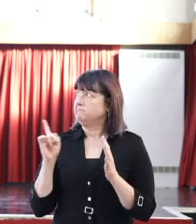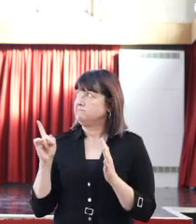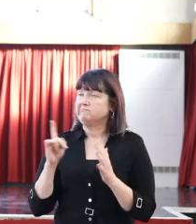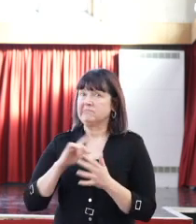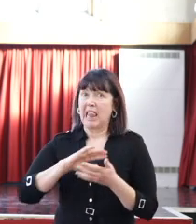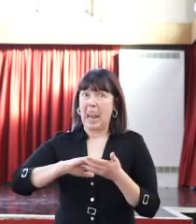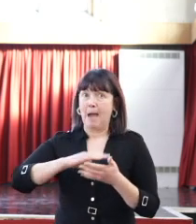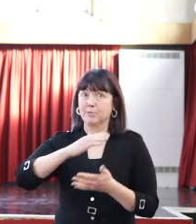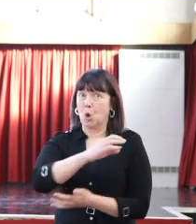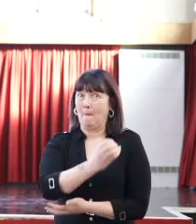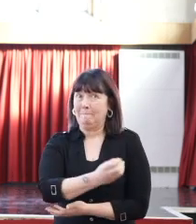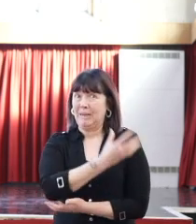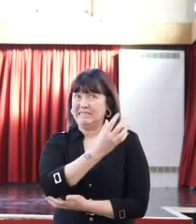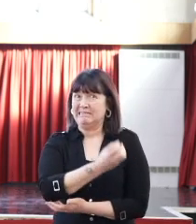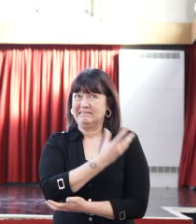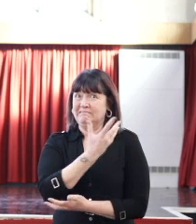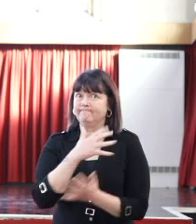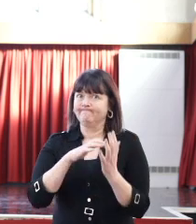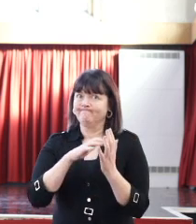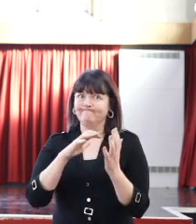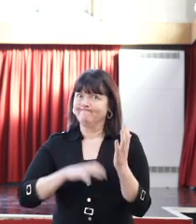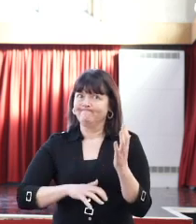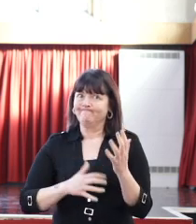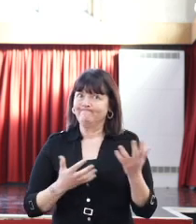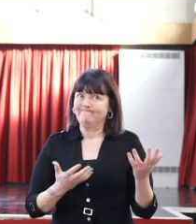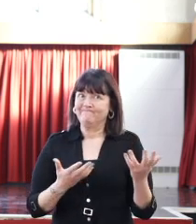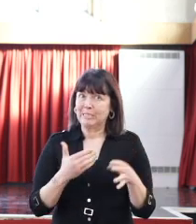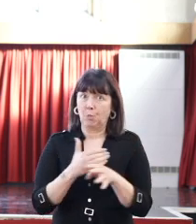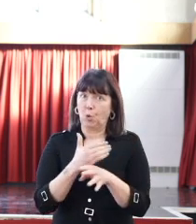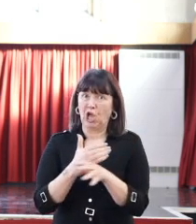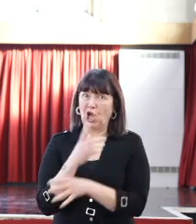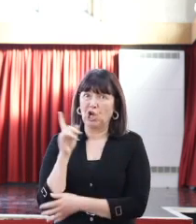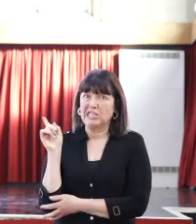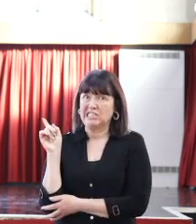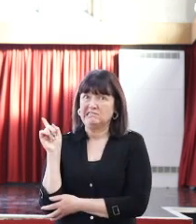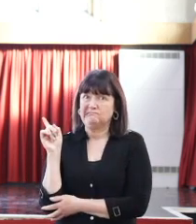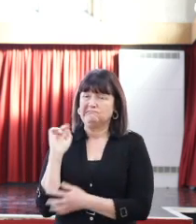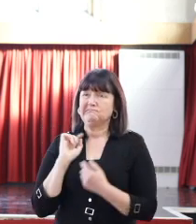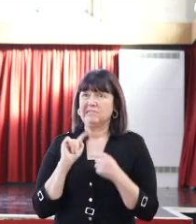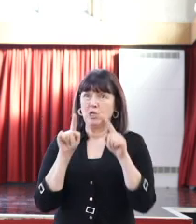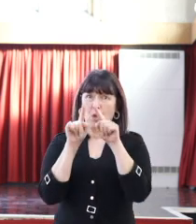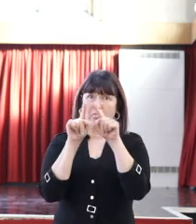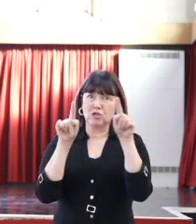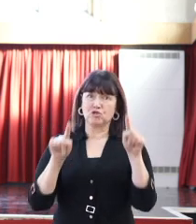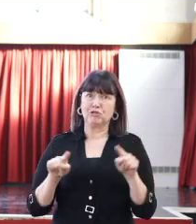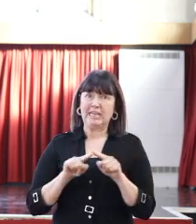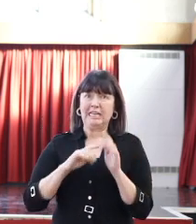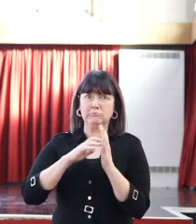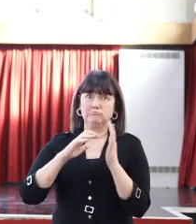that the light isn't shining on the screen doesn't actually work. So we're doing well,